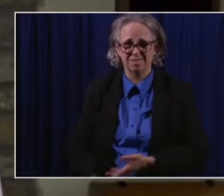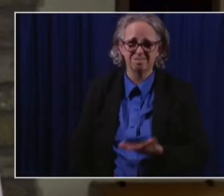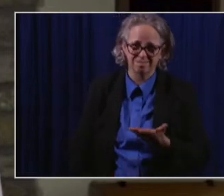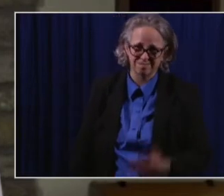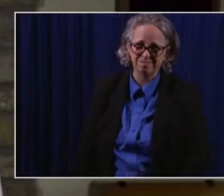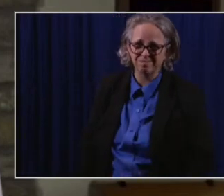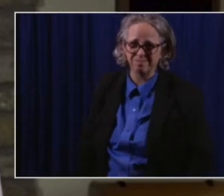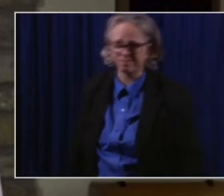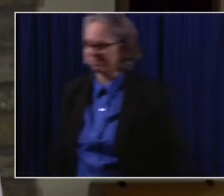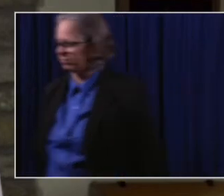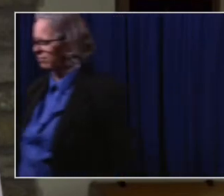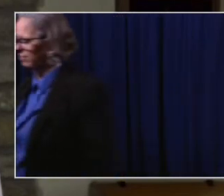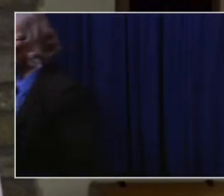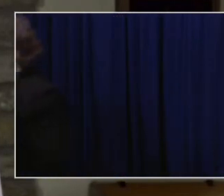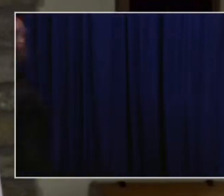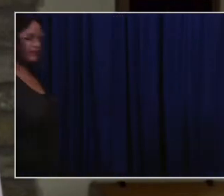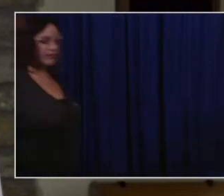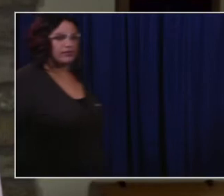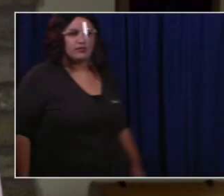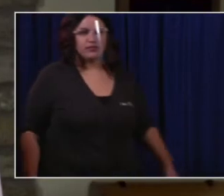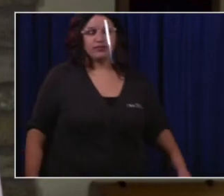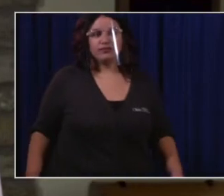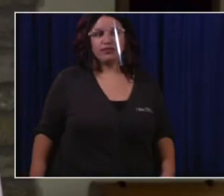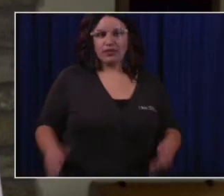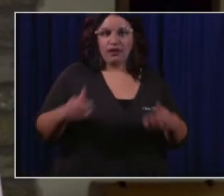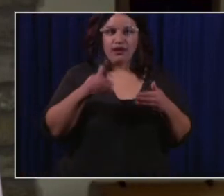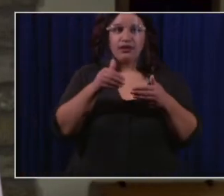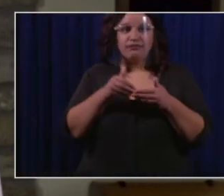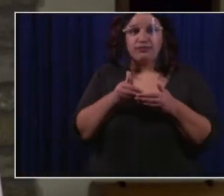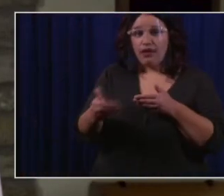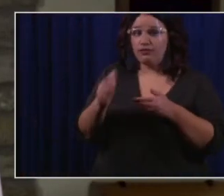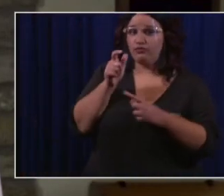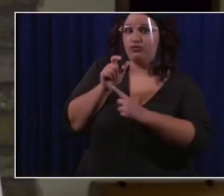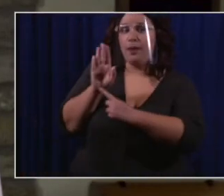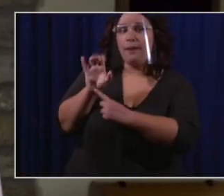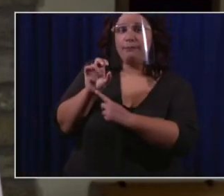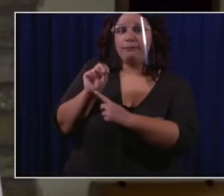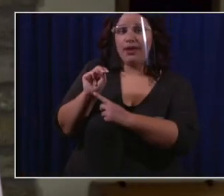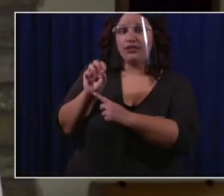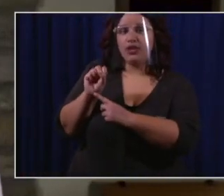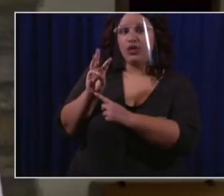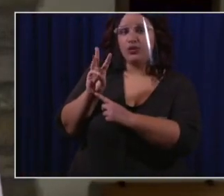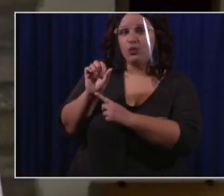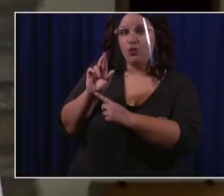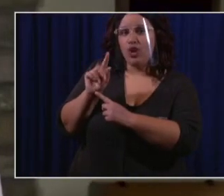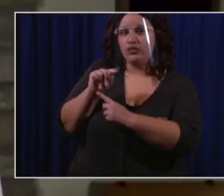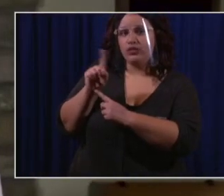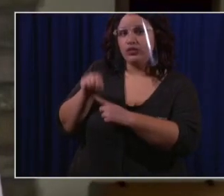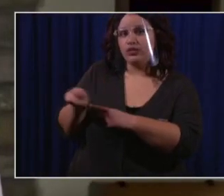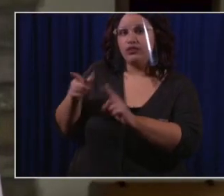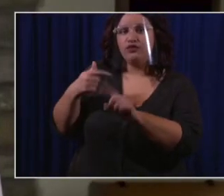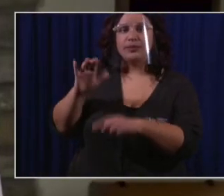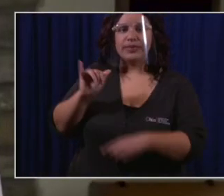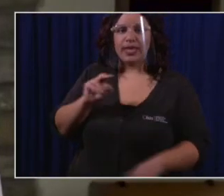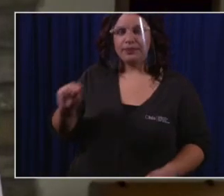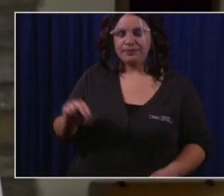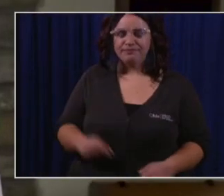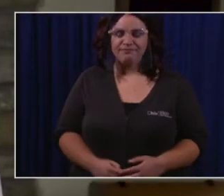Next question is from Ben Schwartz at WCPO in Cincinnati. Hi, Governor.